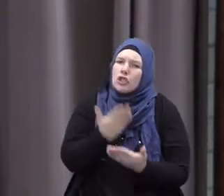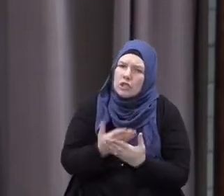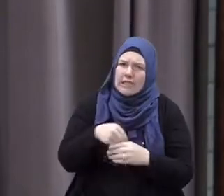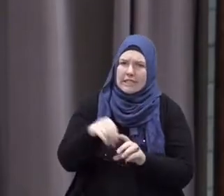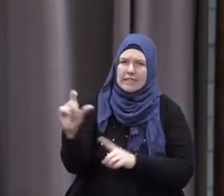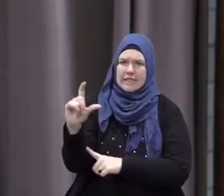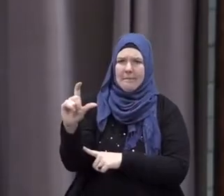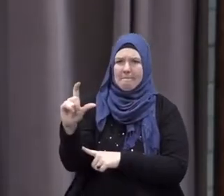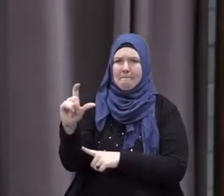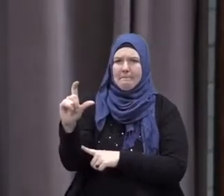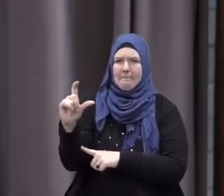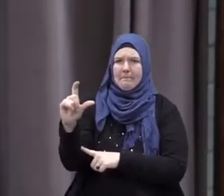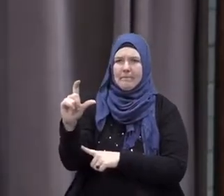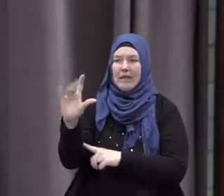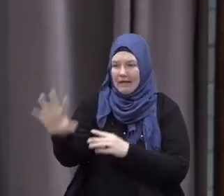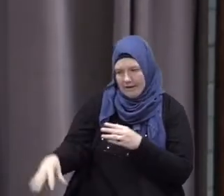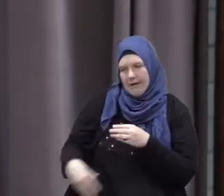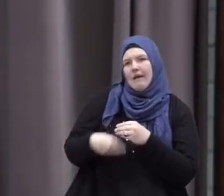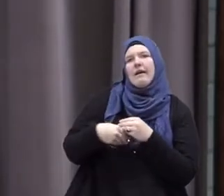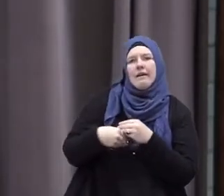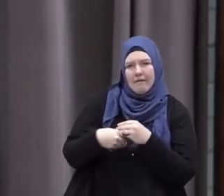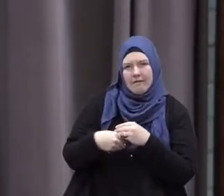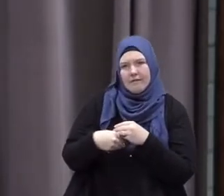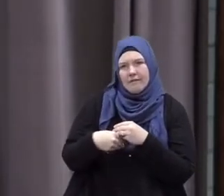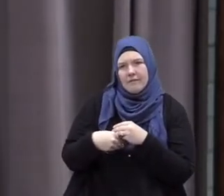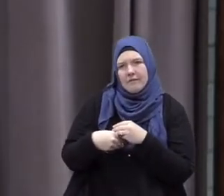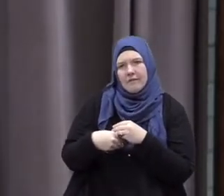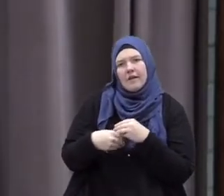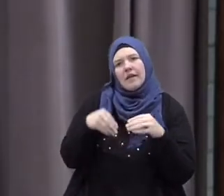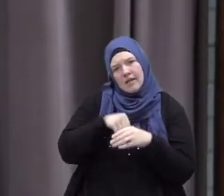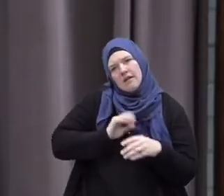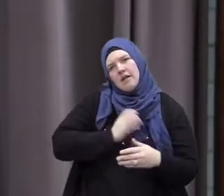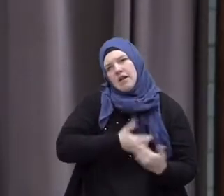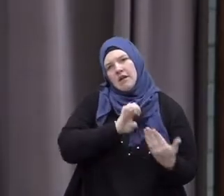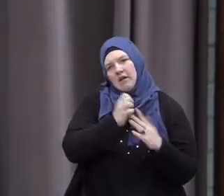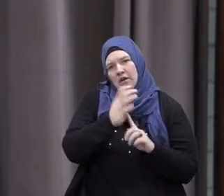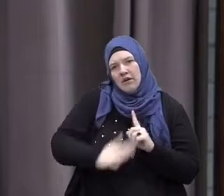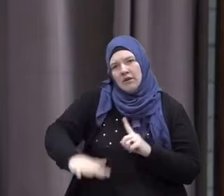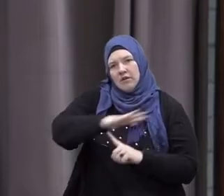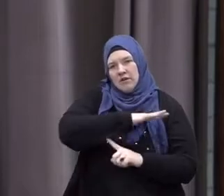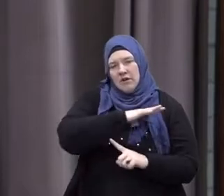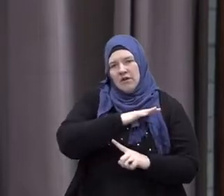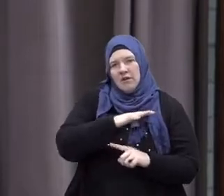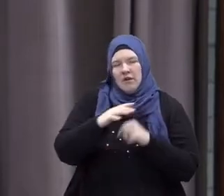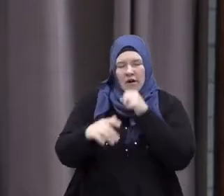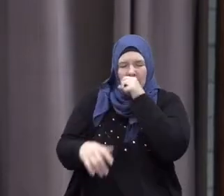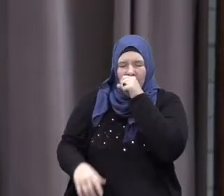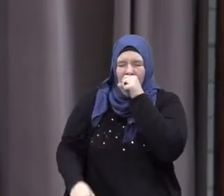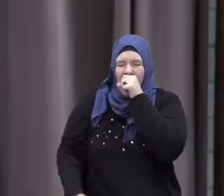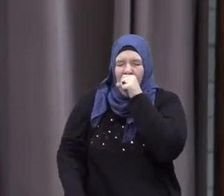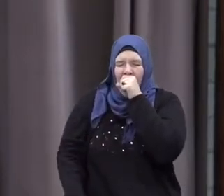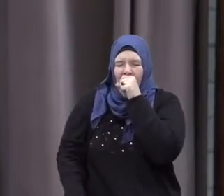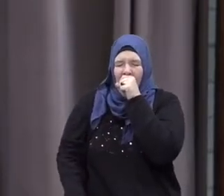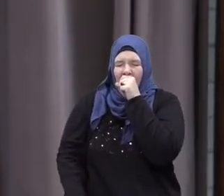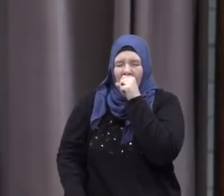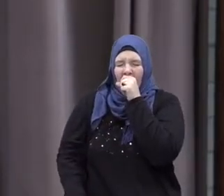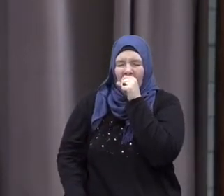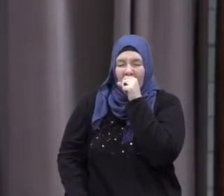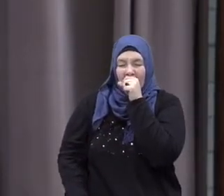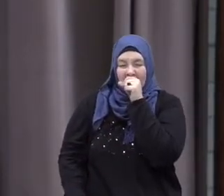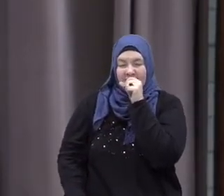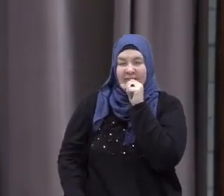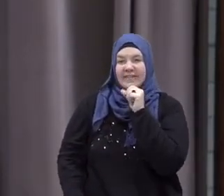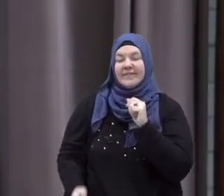in Islam and add it to whatever is good in our environment so that we do not